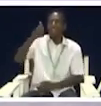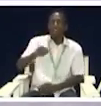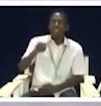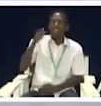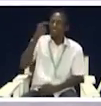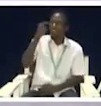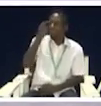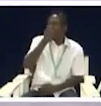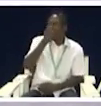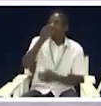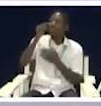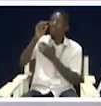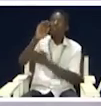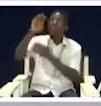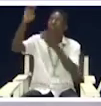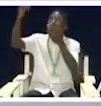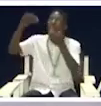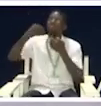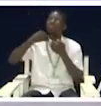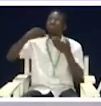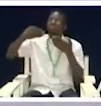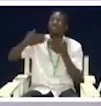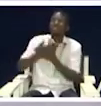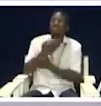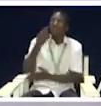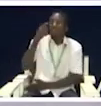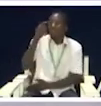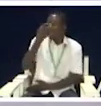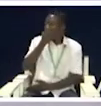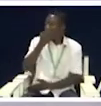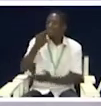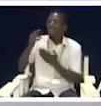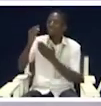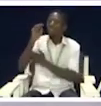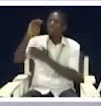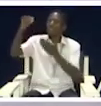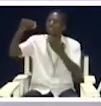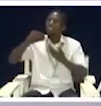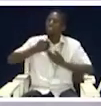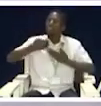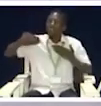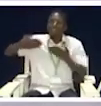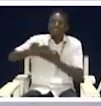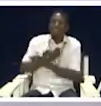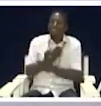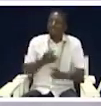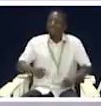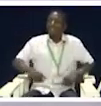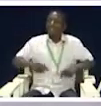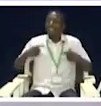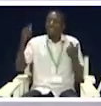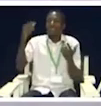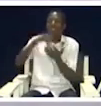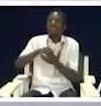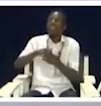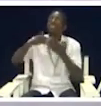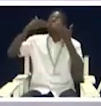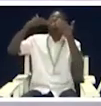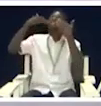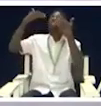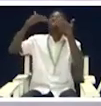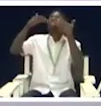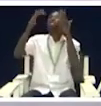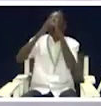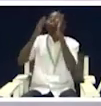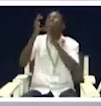God gave me a new heart. God made me to be alive again. And I'm here to return all glory. And I made a vow unto